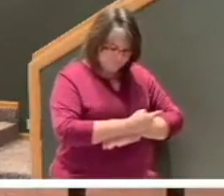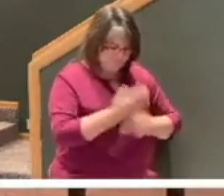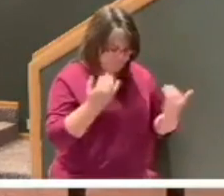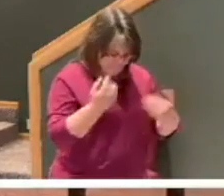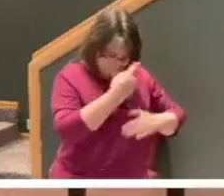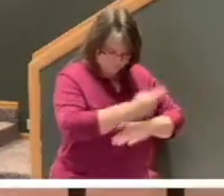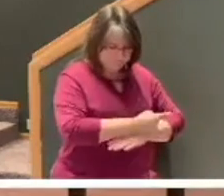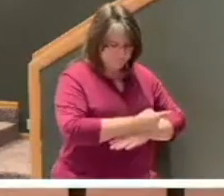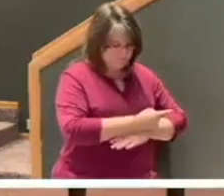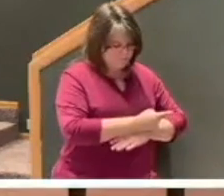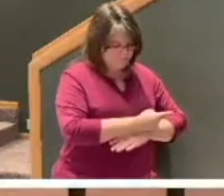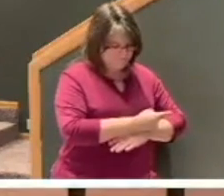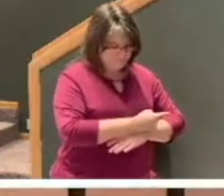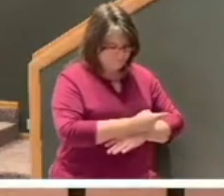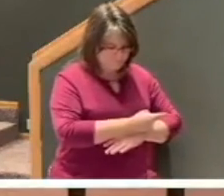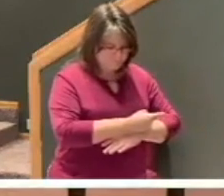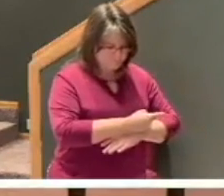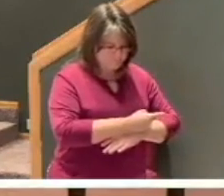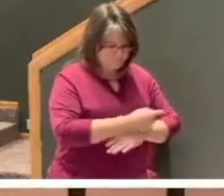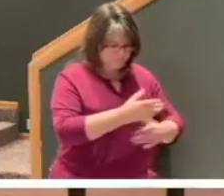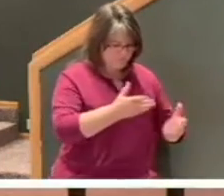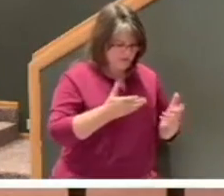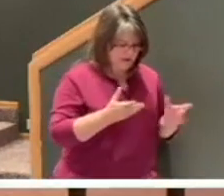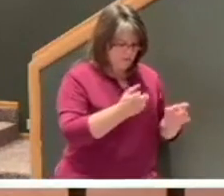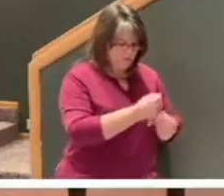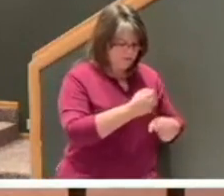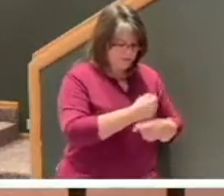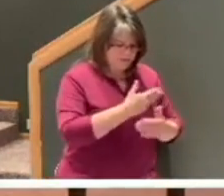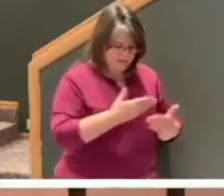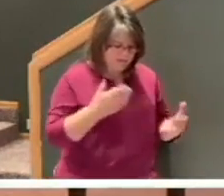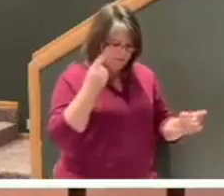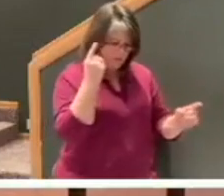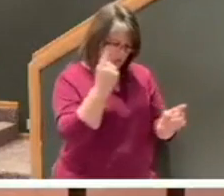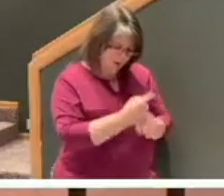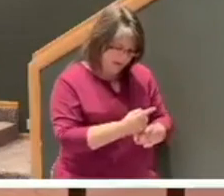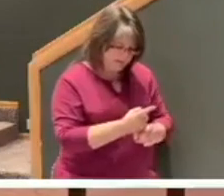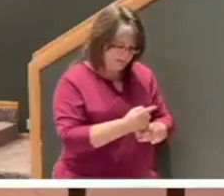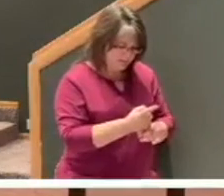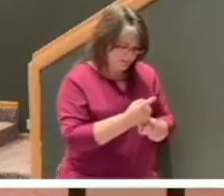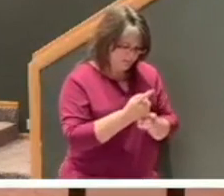Today, I want to make things right.